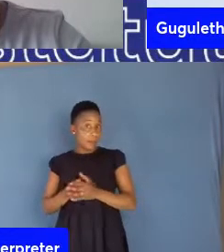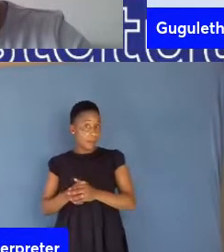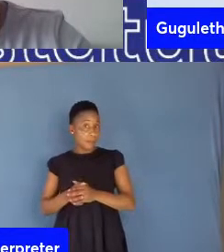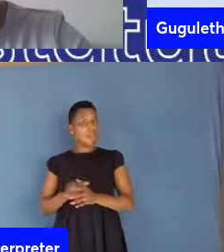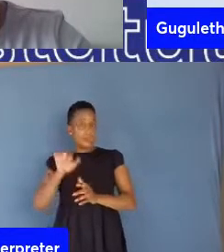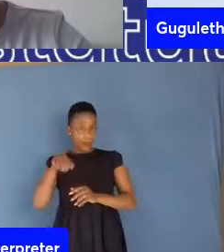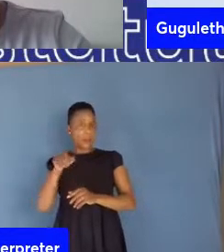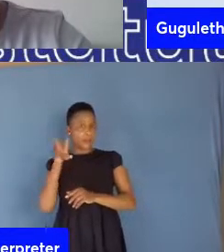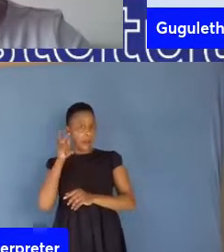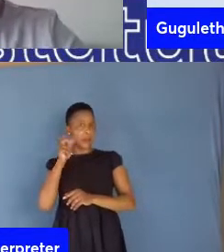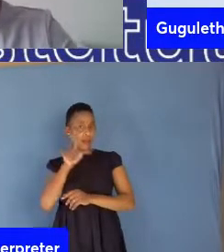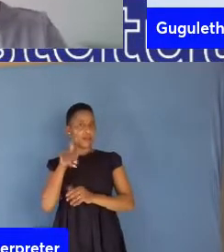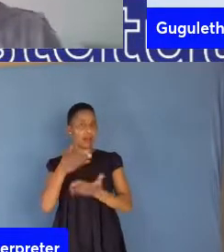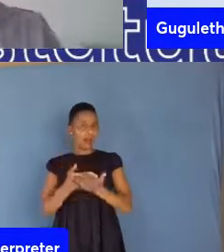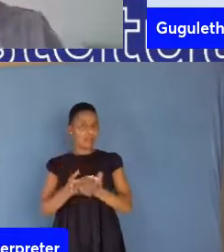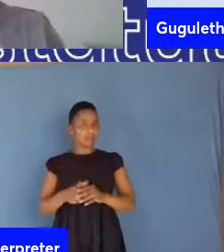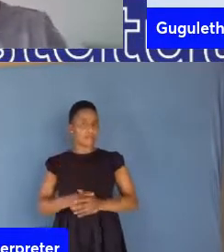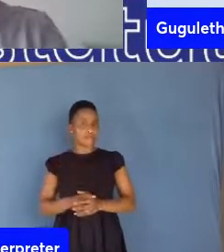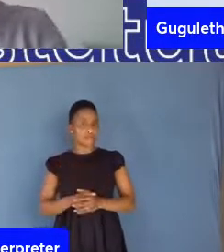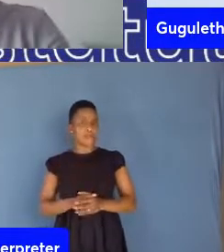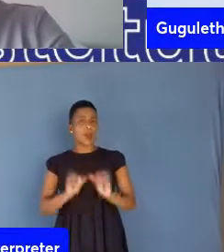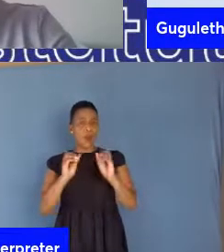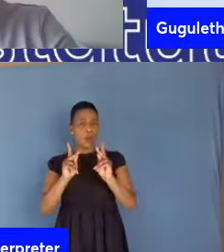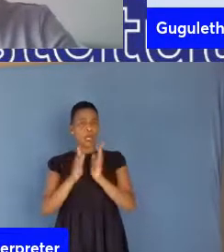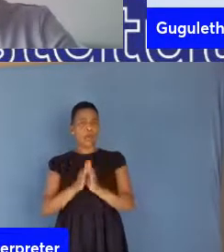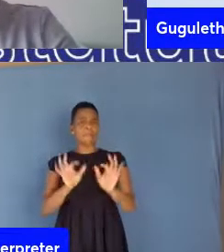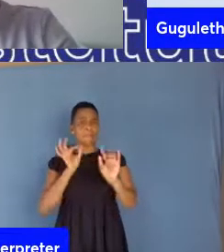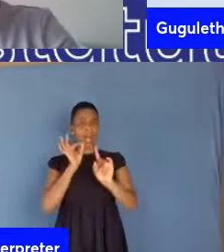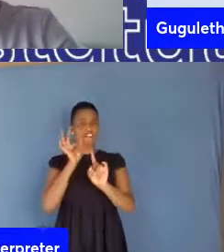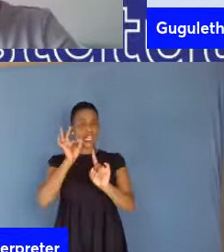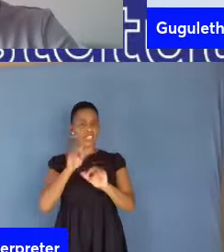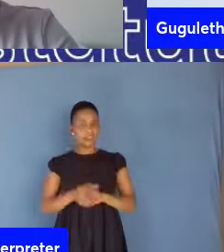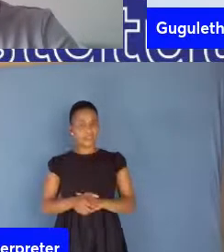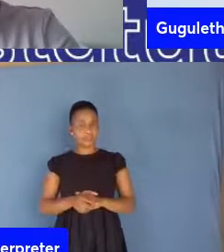Yes, I can hear you. Okay, perfect. So